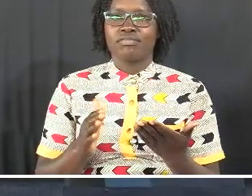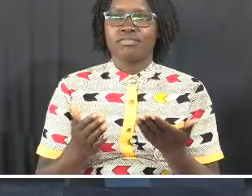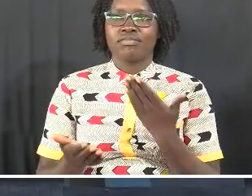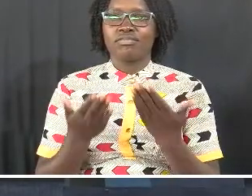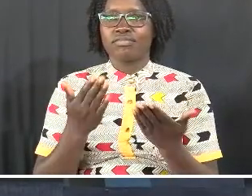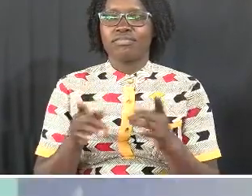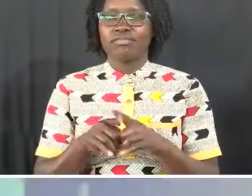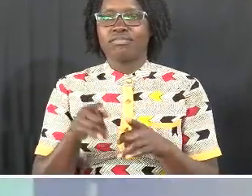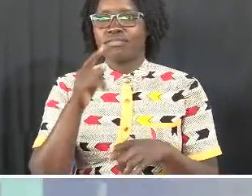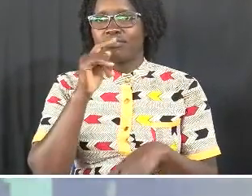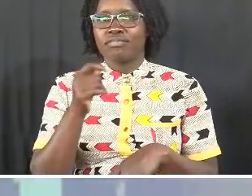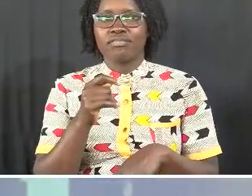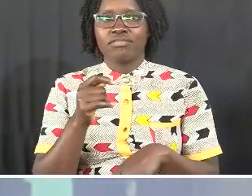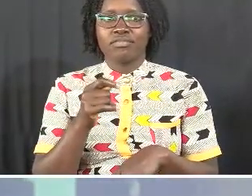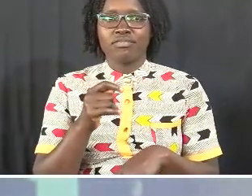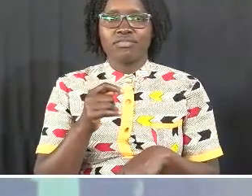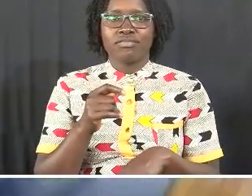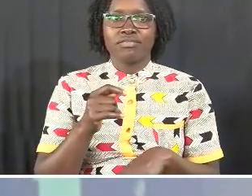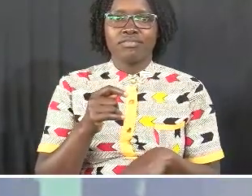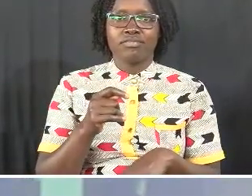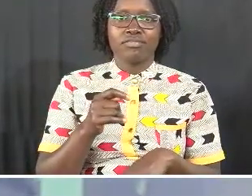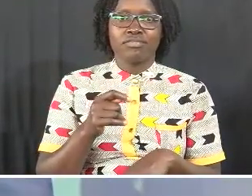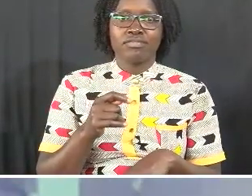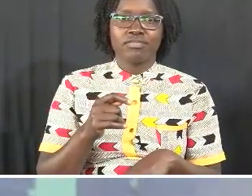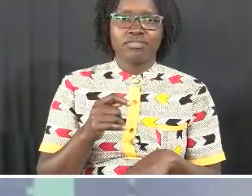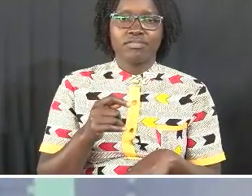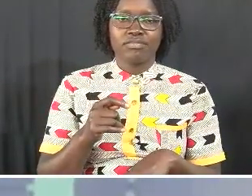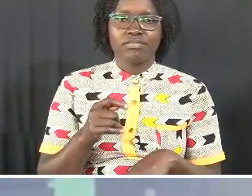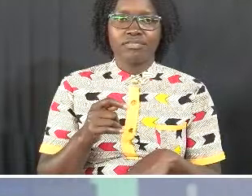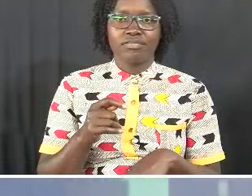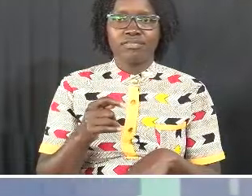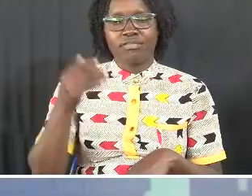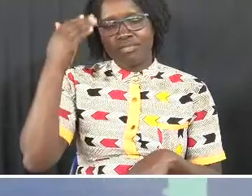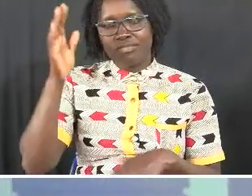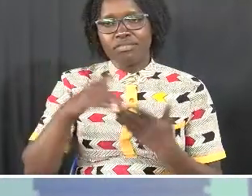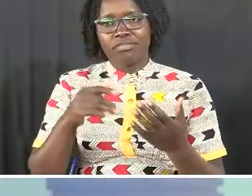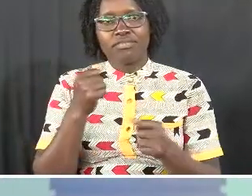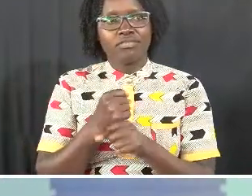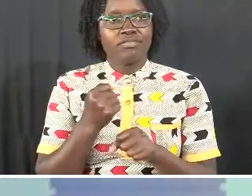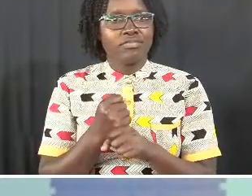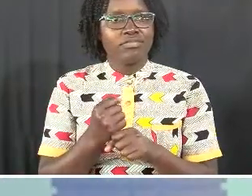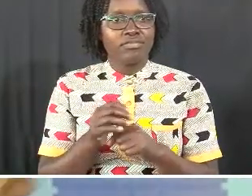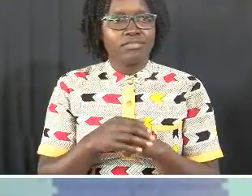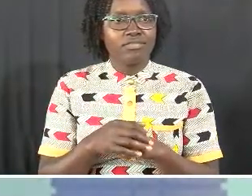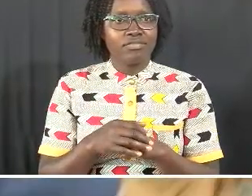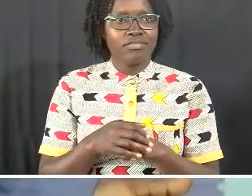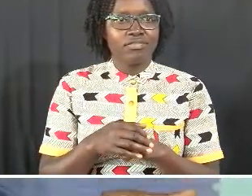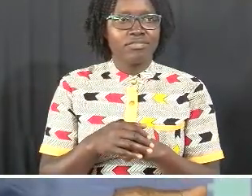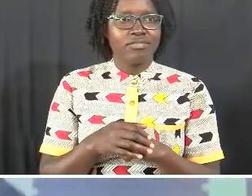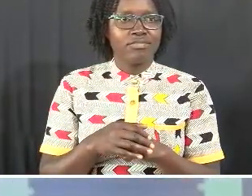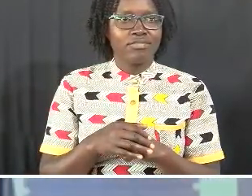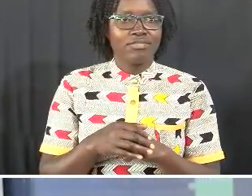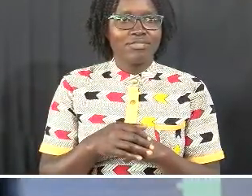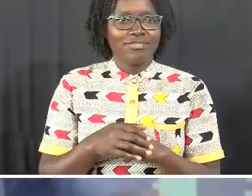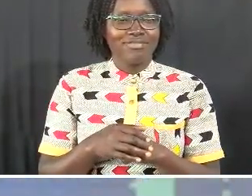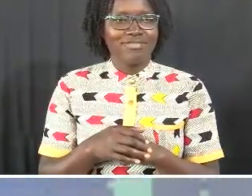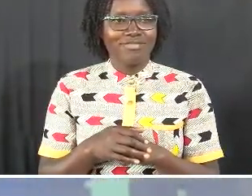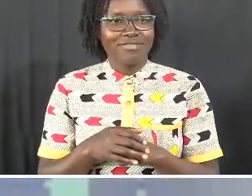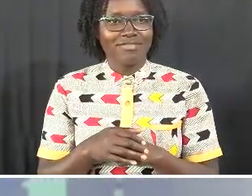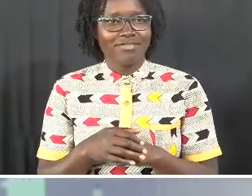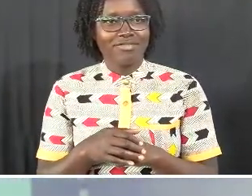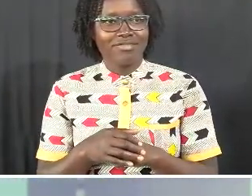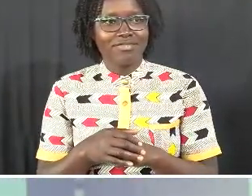Watanzania ambao wanaimba sijui vile ilitokea, sijui alifanyaje, lakini kilicho muhimu ni kwamba